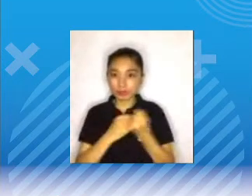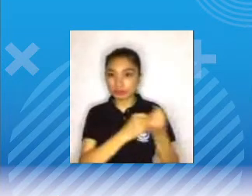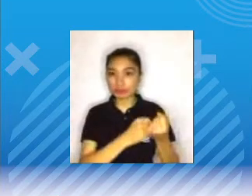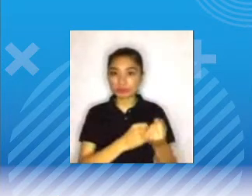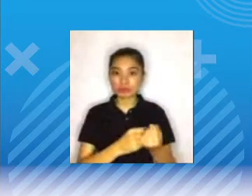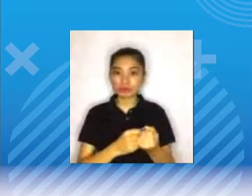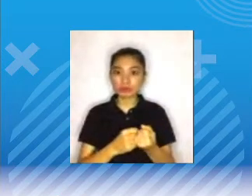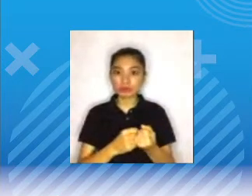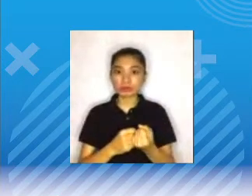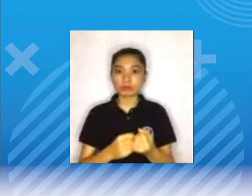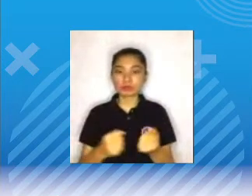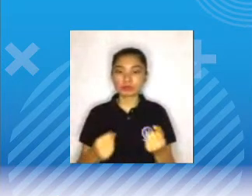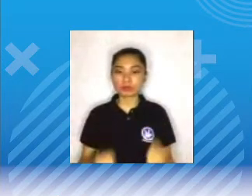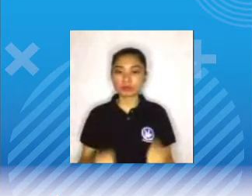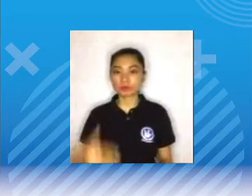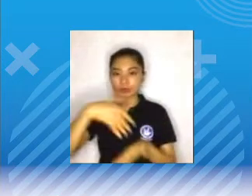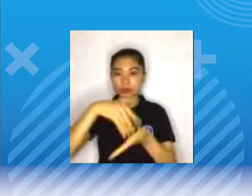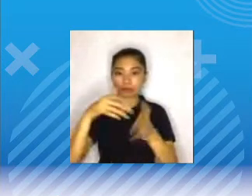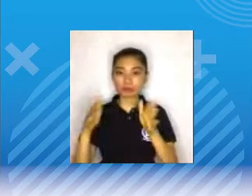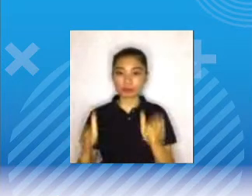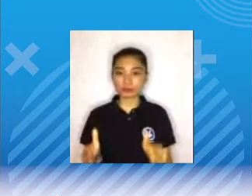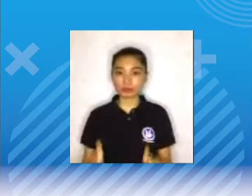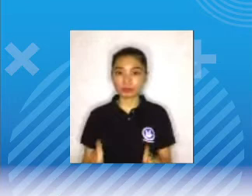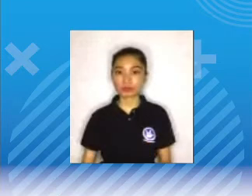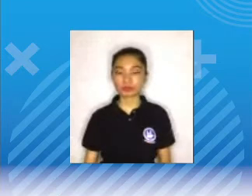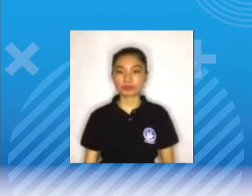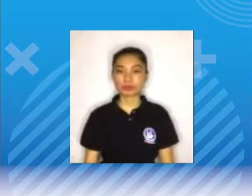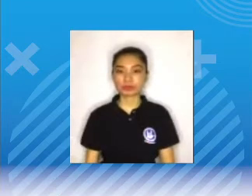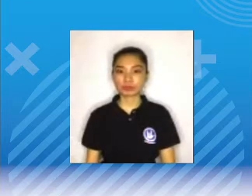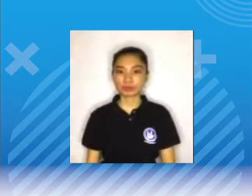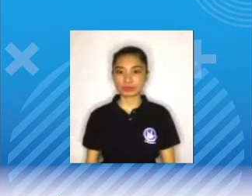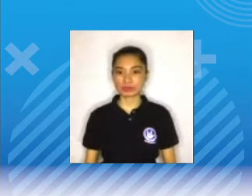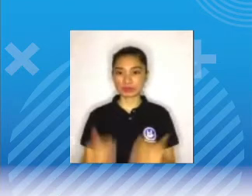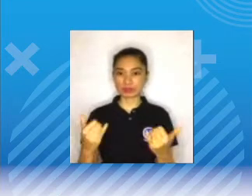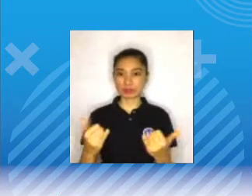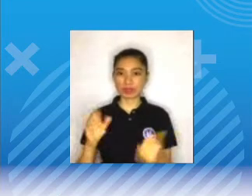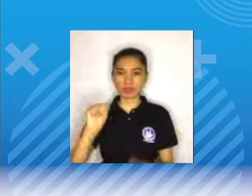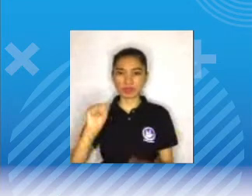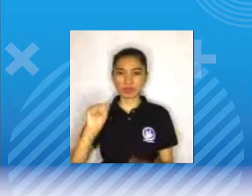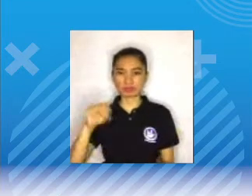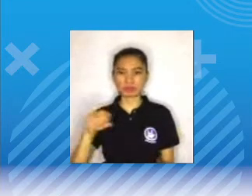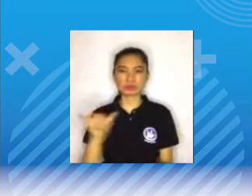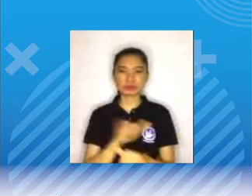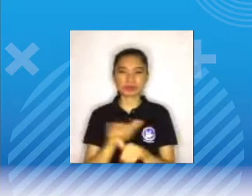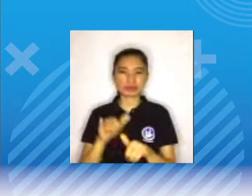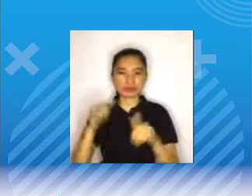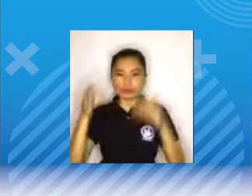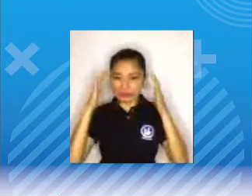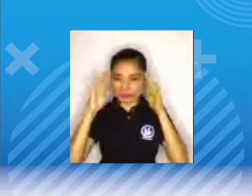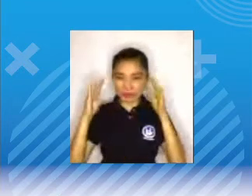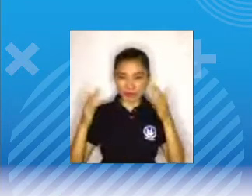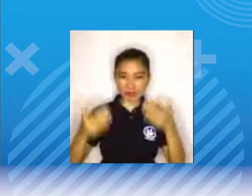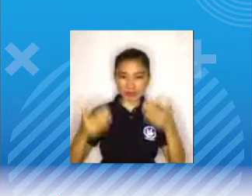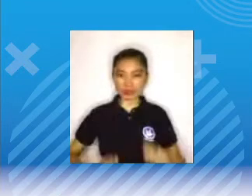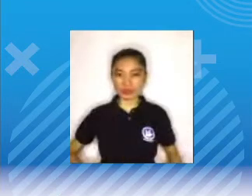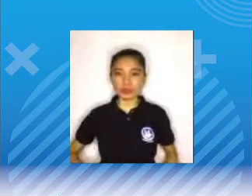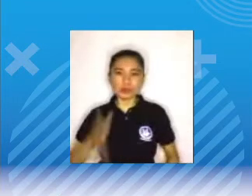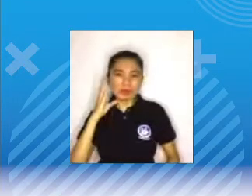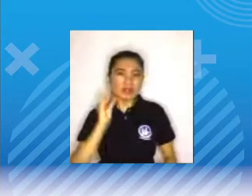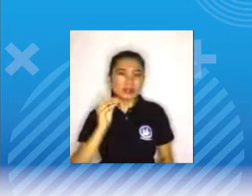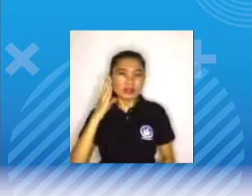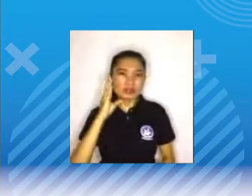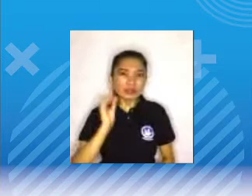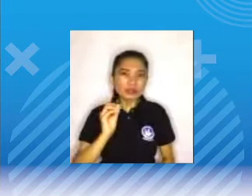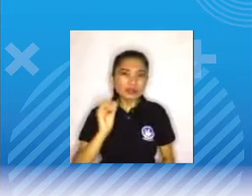Alam naman natin, lahat naman tayo, and even siguro myself, we experience some degree of anxiety and some degree